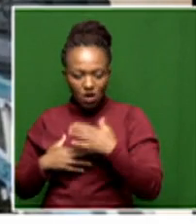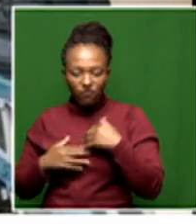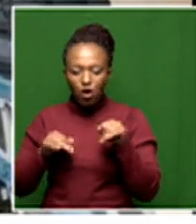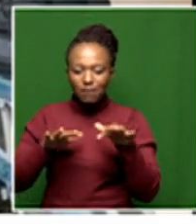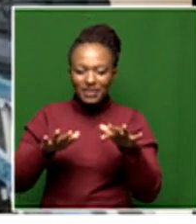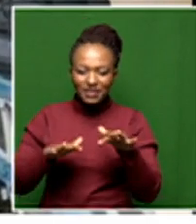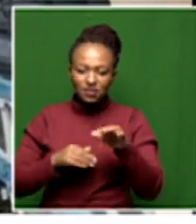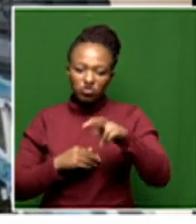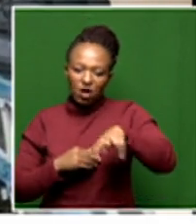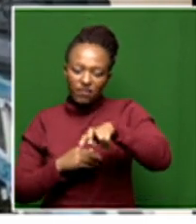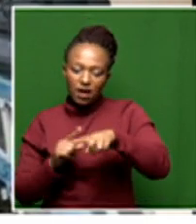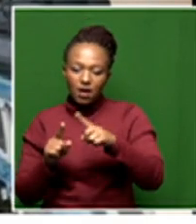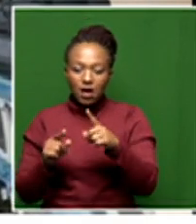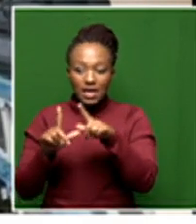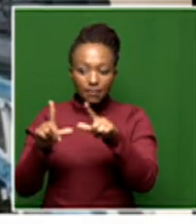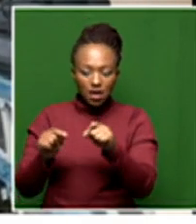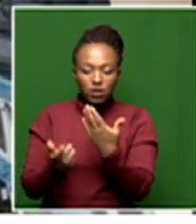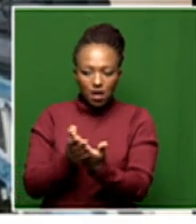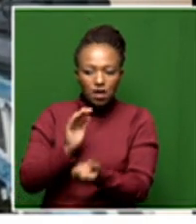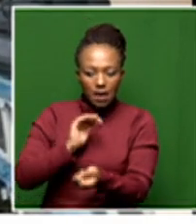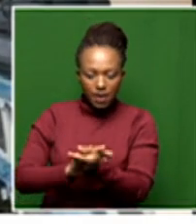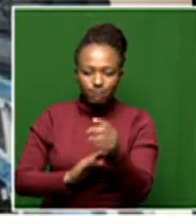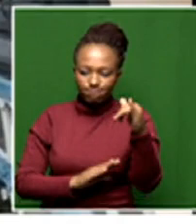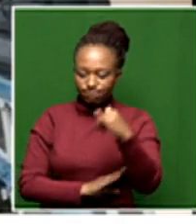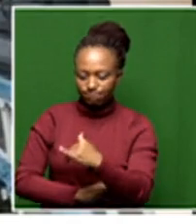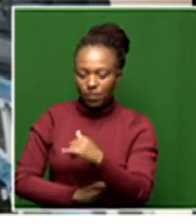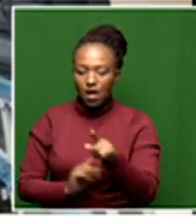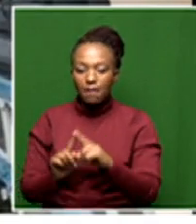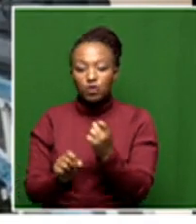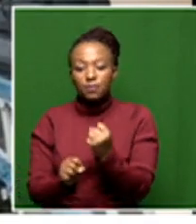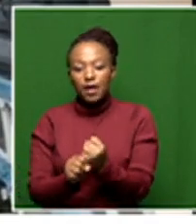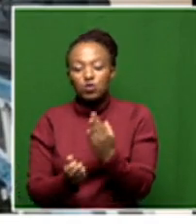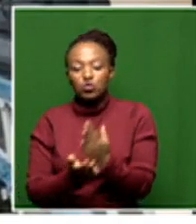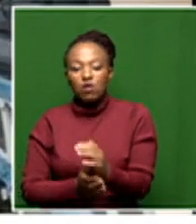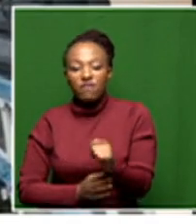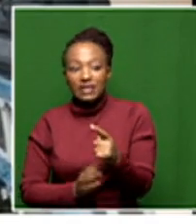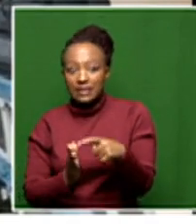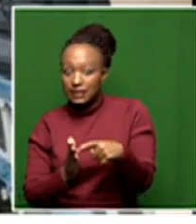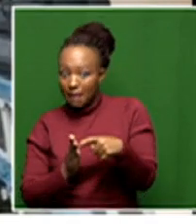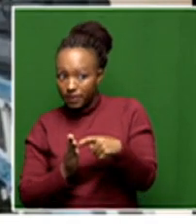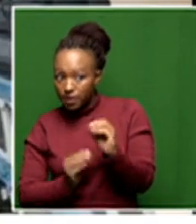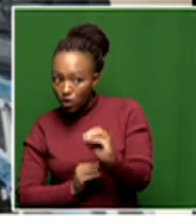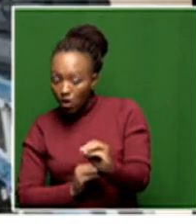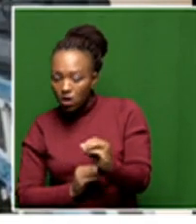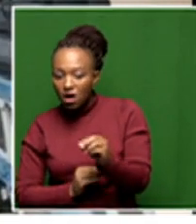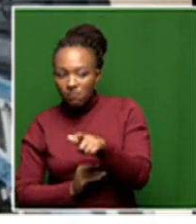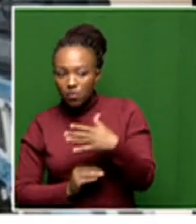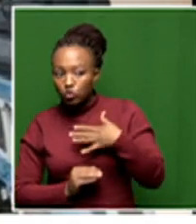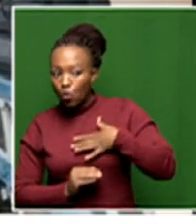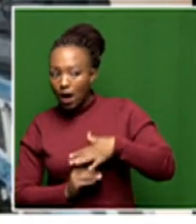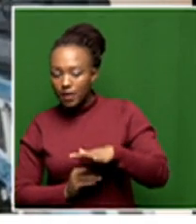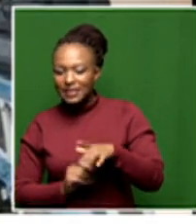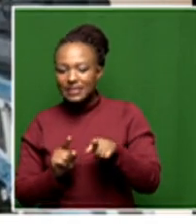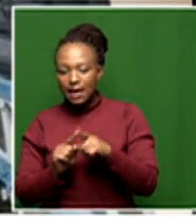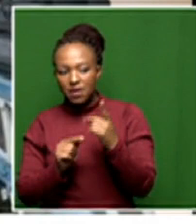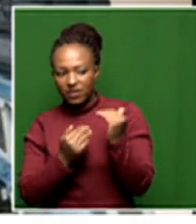travellers. So, you know, Cape Town will happen, but we obviously need to make sure that there's, you know, a demand for leisure, or that the leisure travel restrictions